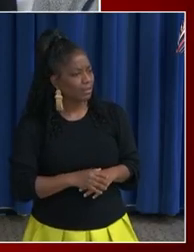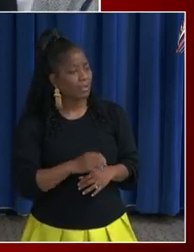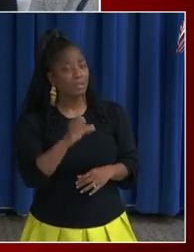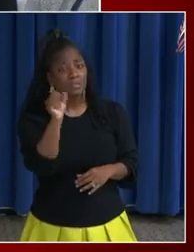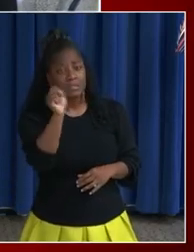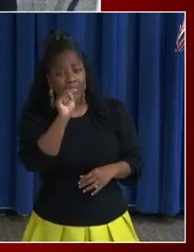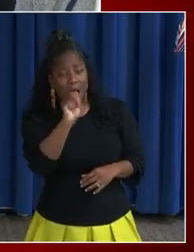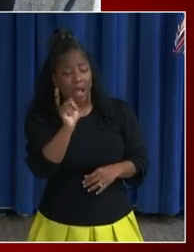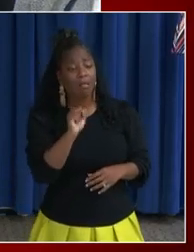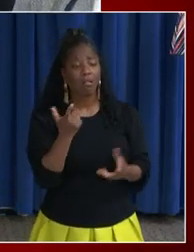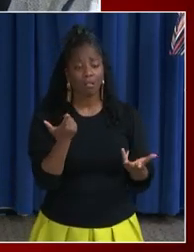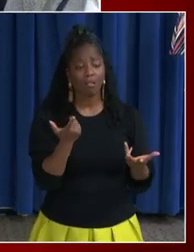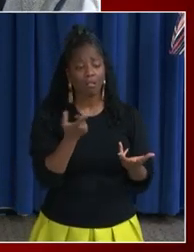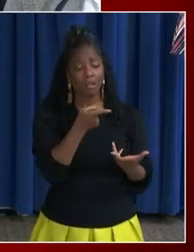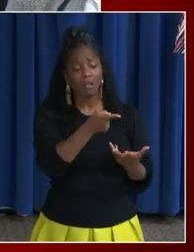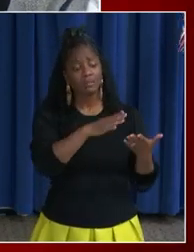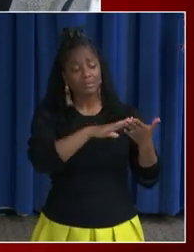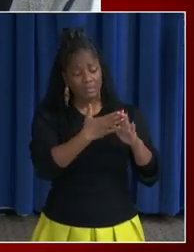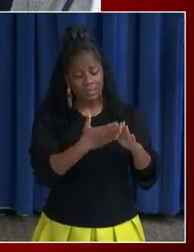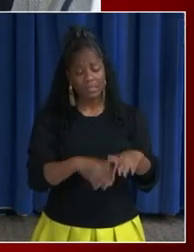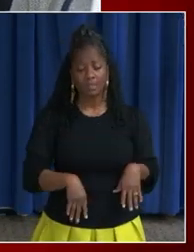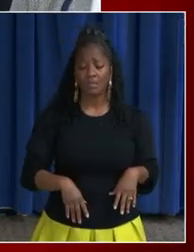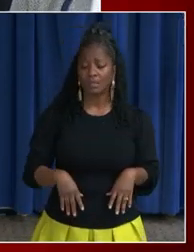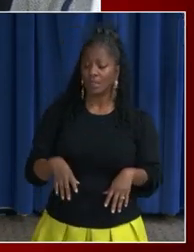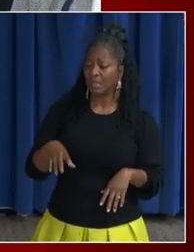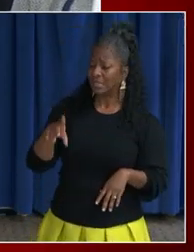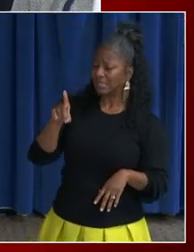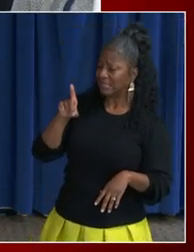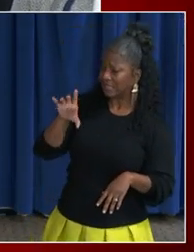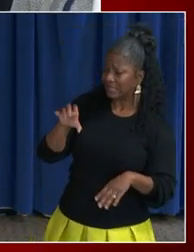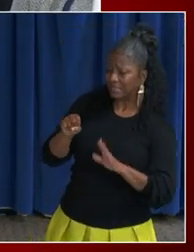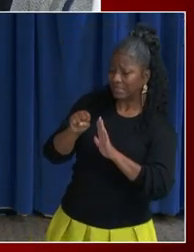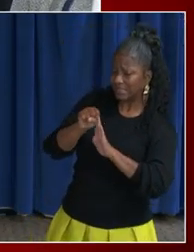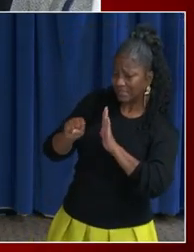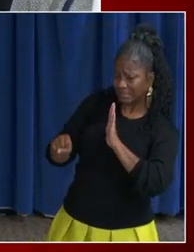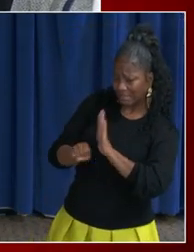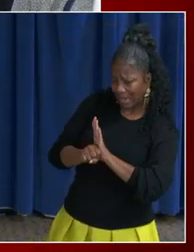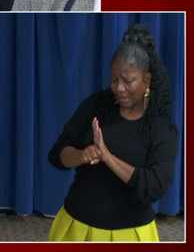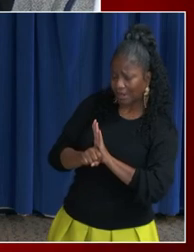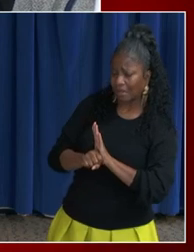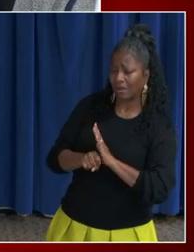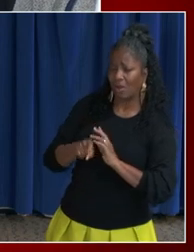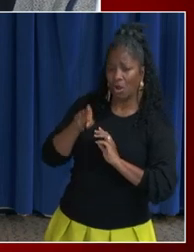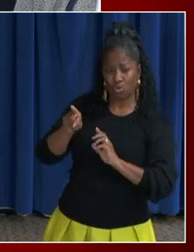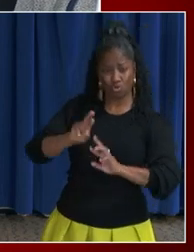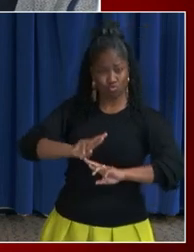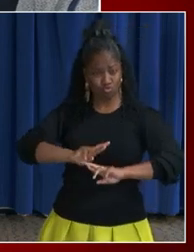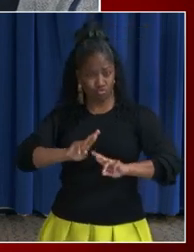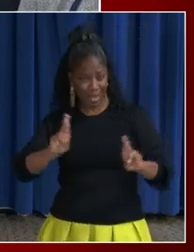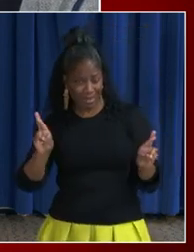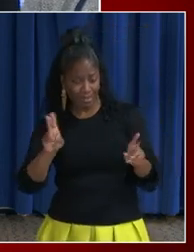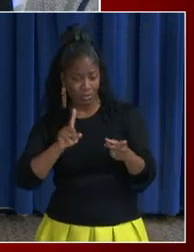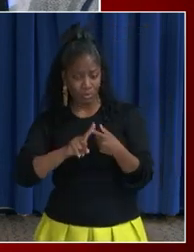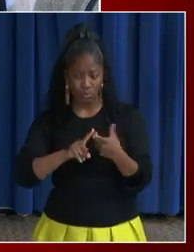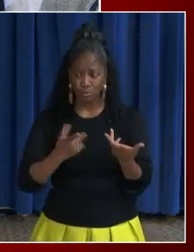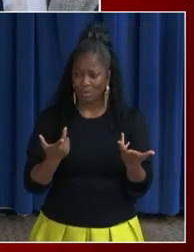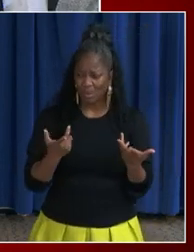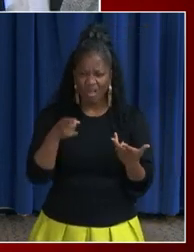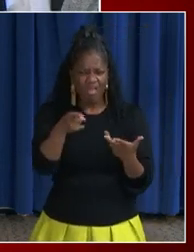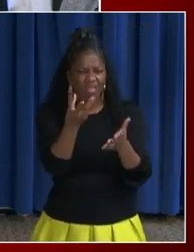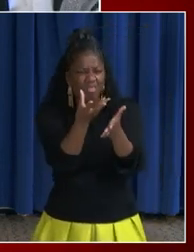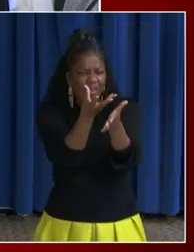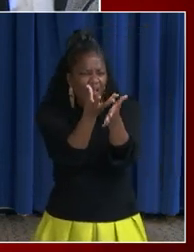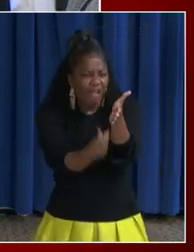Seattle is a city. The District of Columbia is a state. Are you ready to close the gaps in terms of the